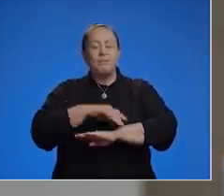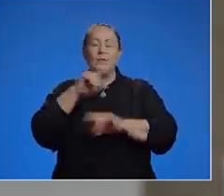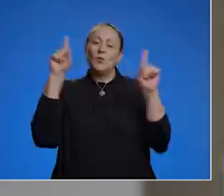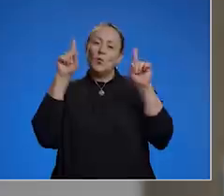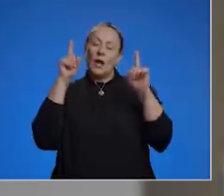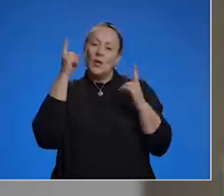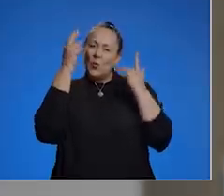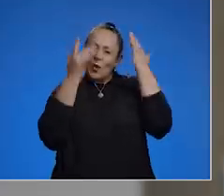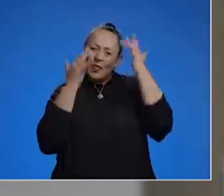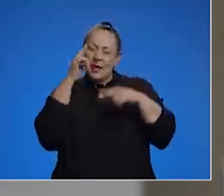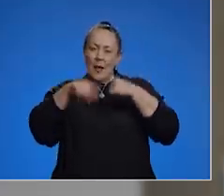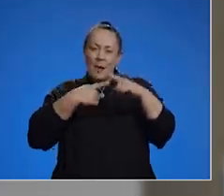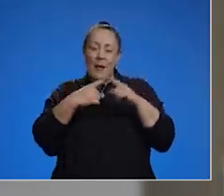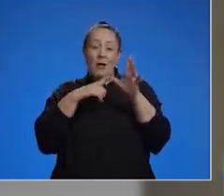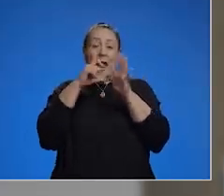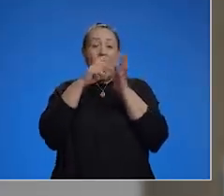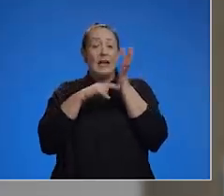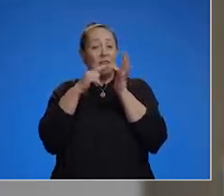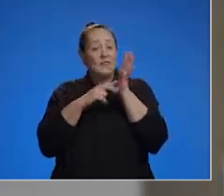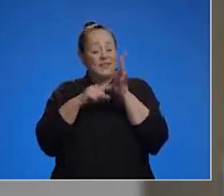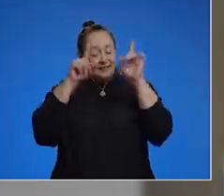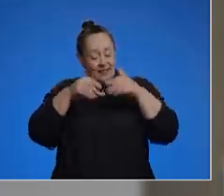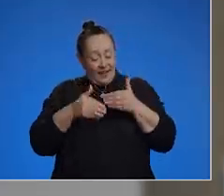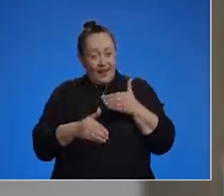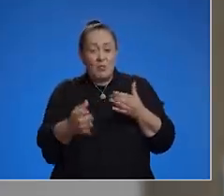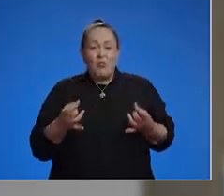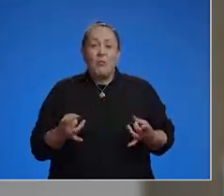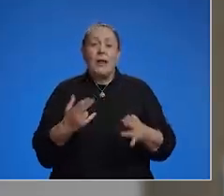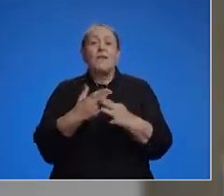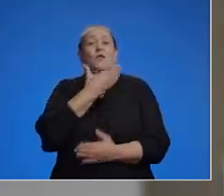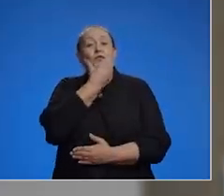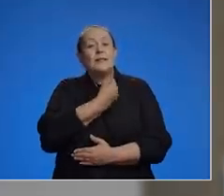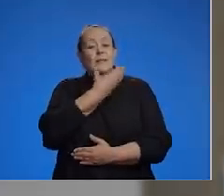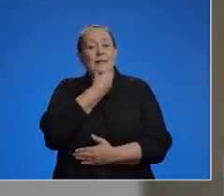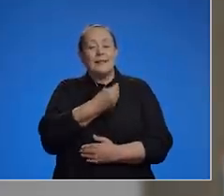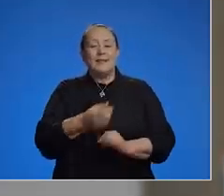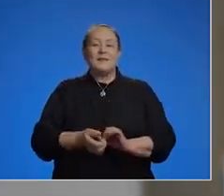where we're thinking about the start of Advent, the start of preparing for Christmas.